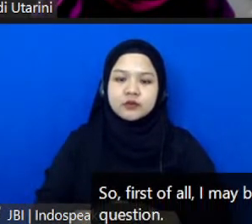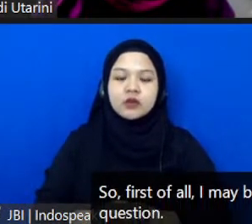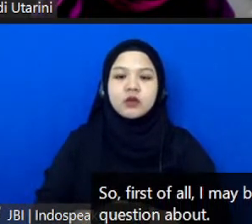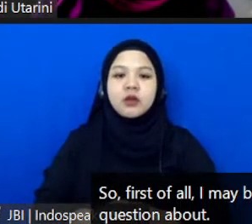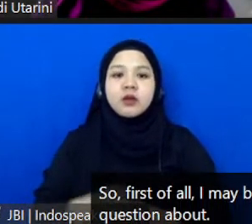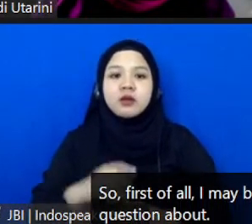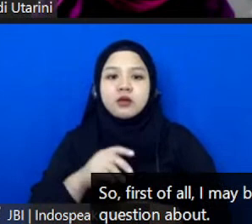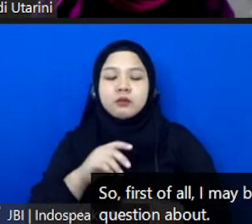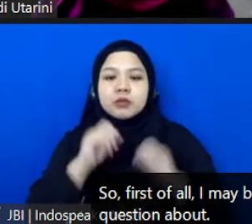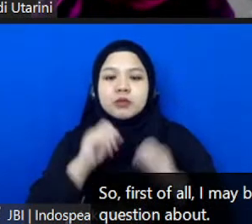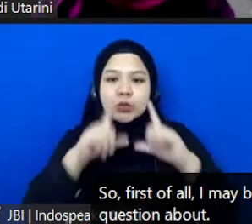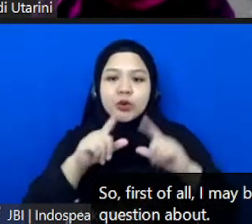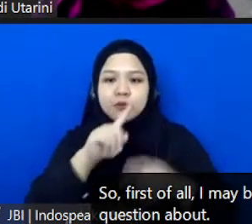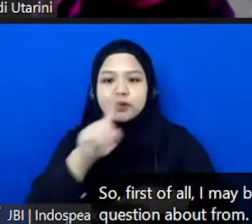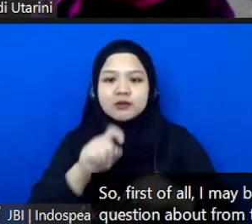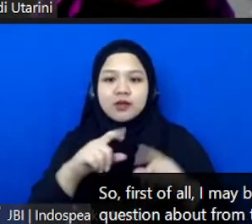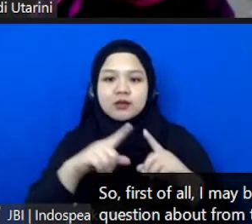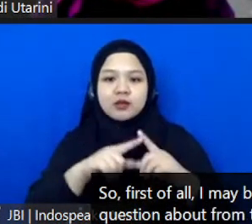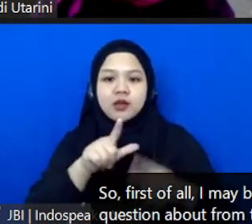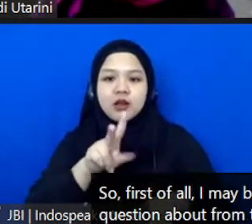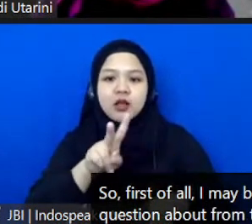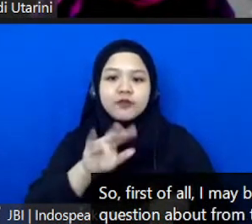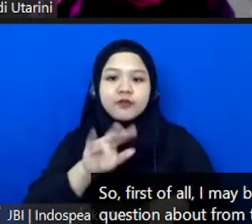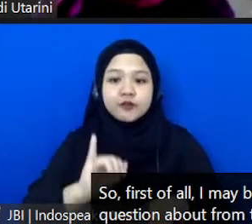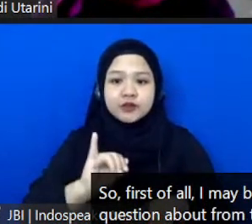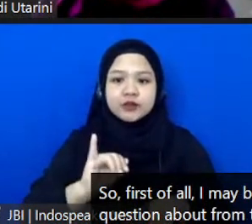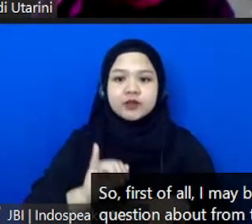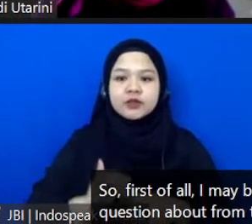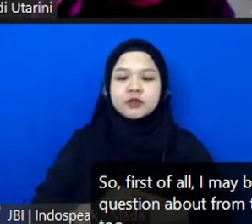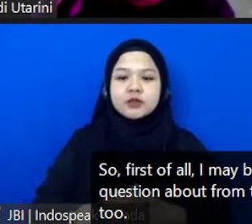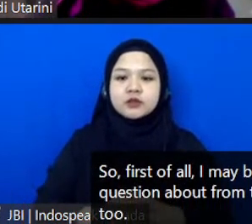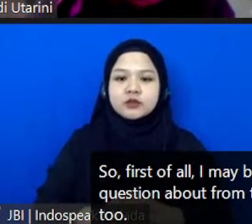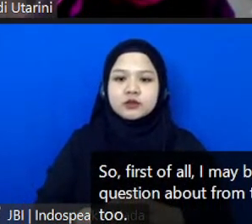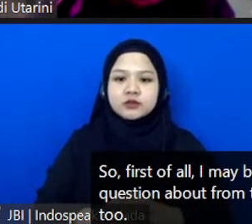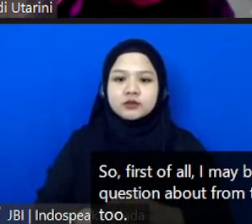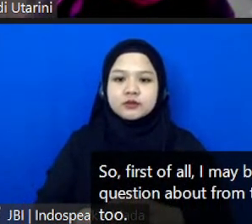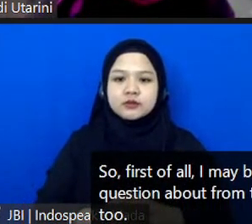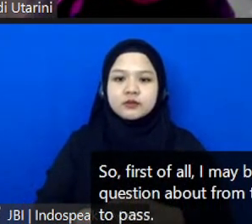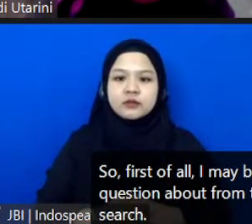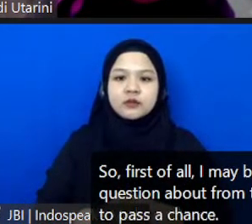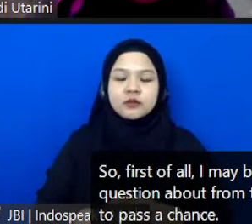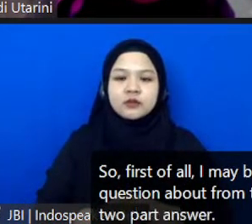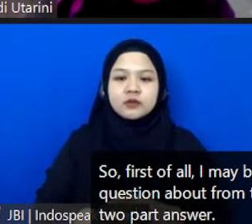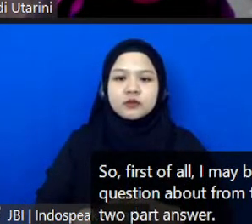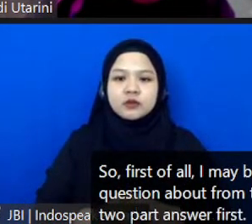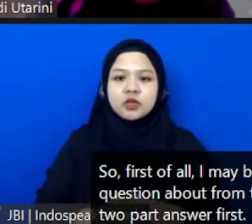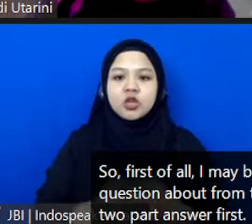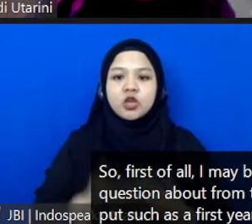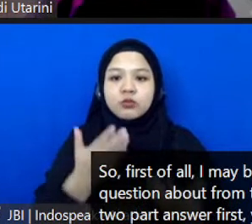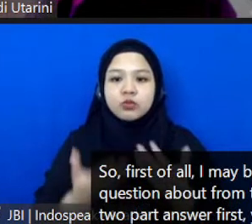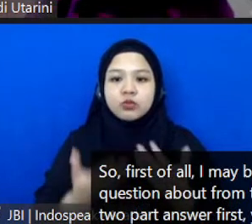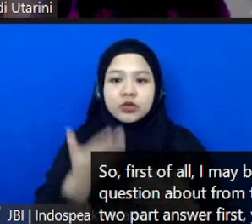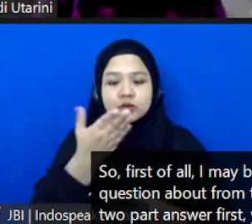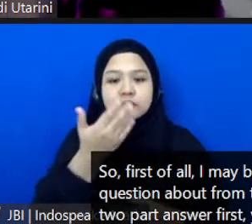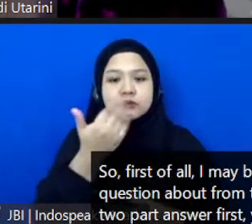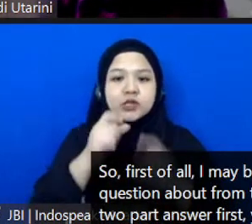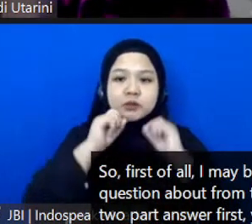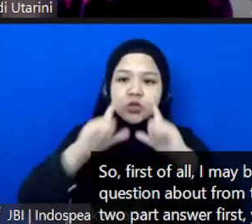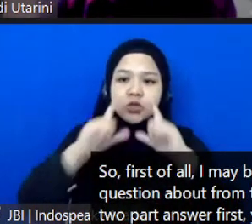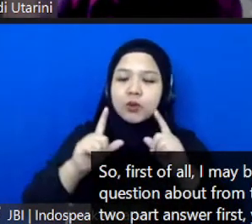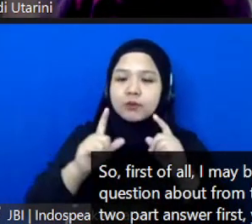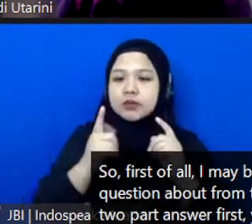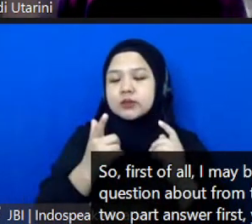about from the panel, and maybe I'll throw to Pak Sutasa first, your suggestions about